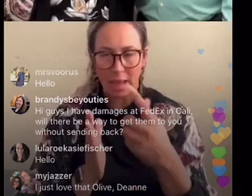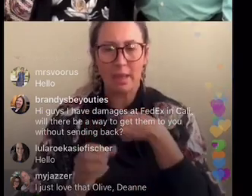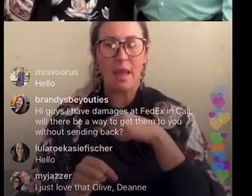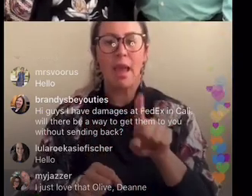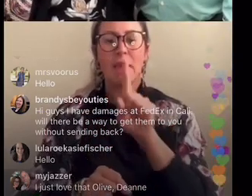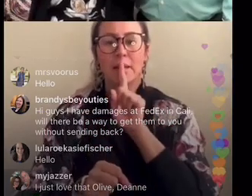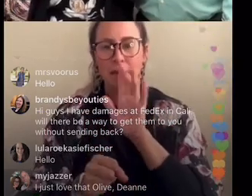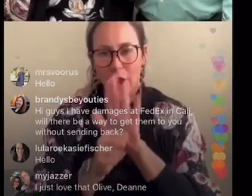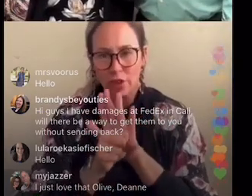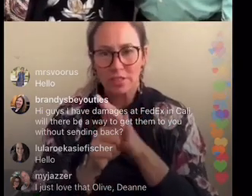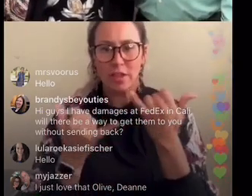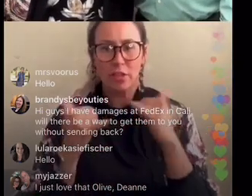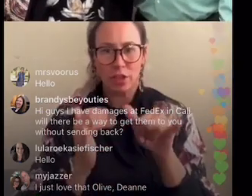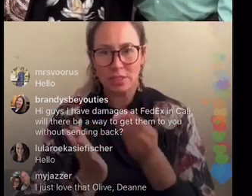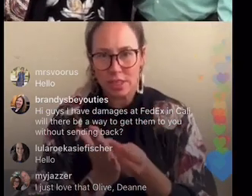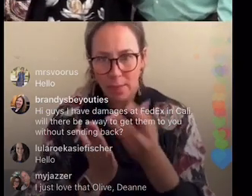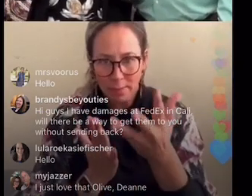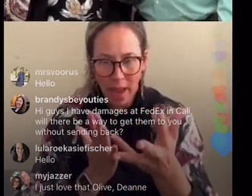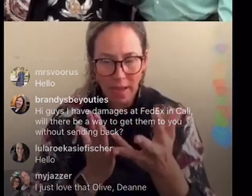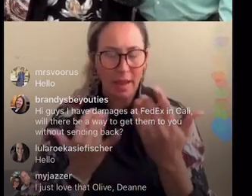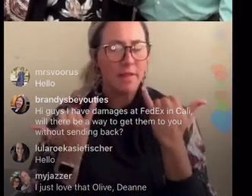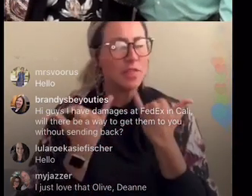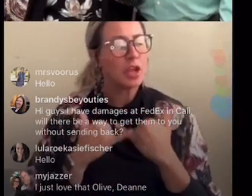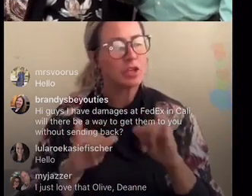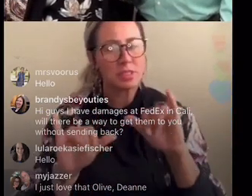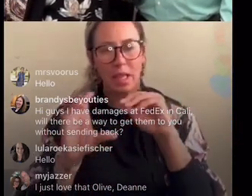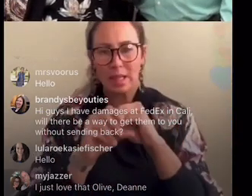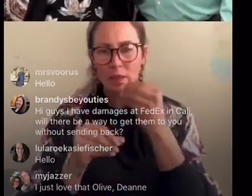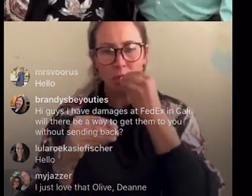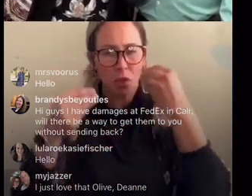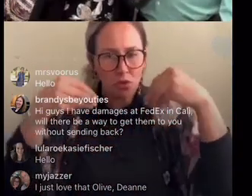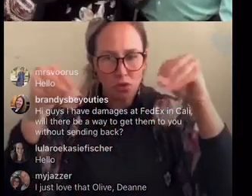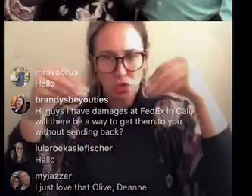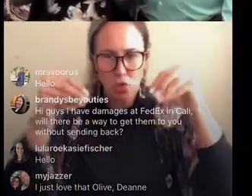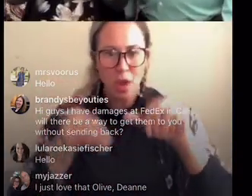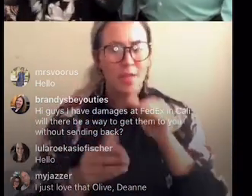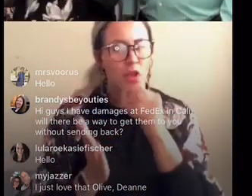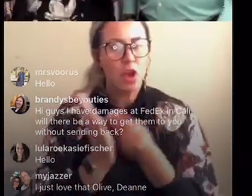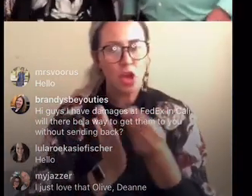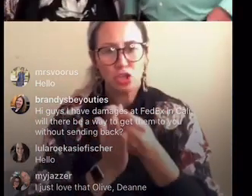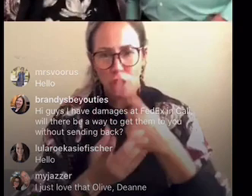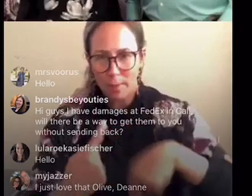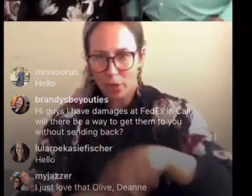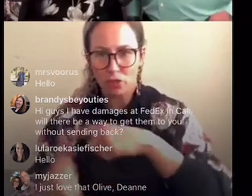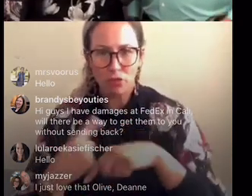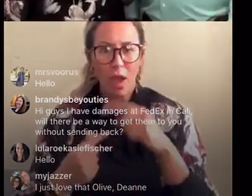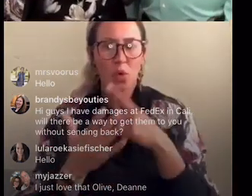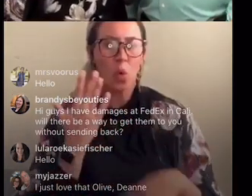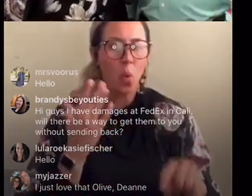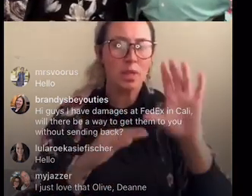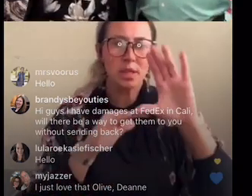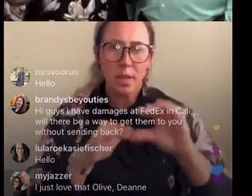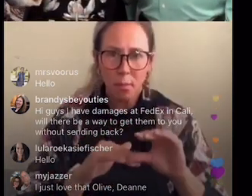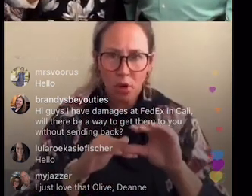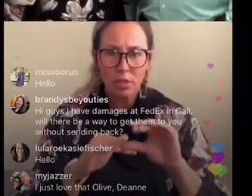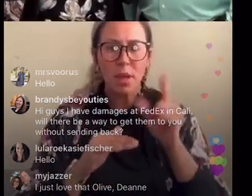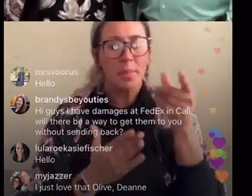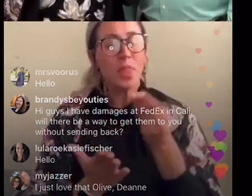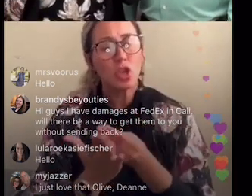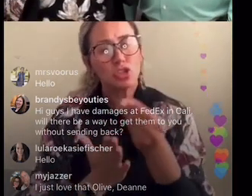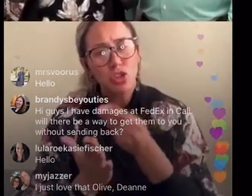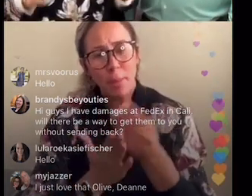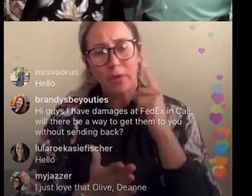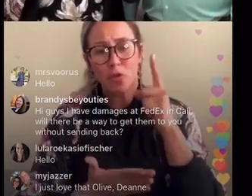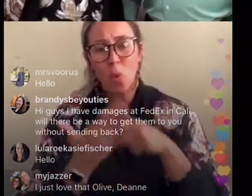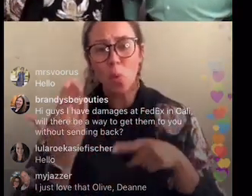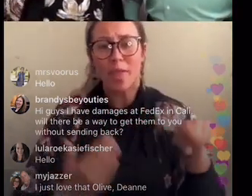you they are still buying. People are still in the grocery store. They're not shopping around what is the markdown. They're shopping for what